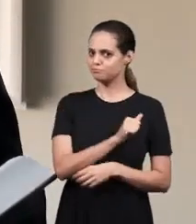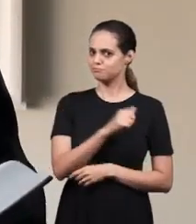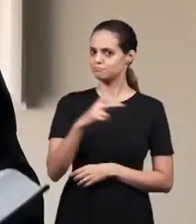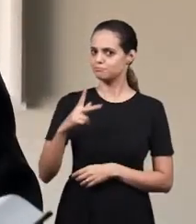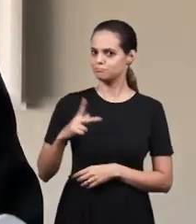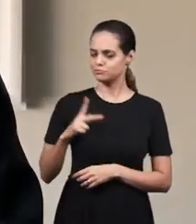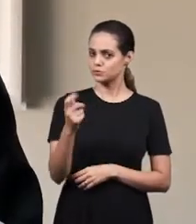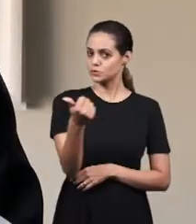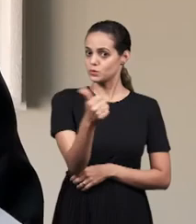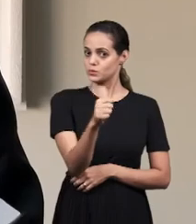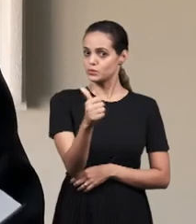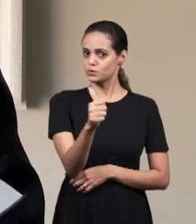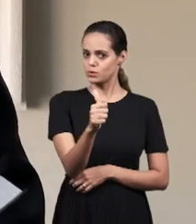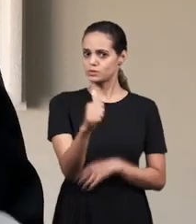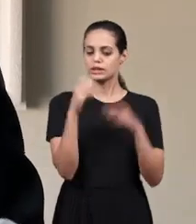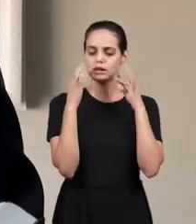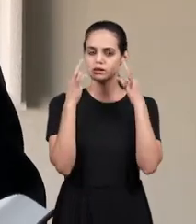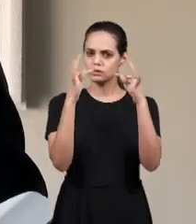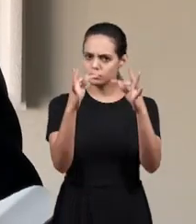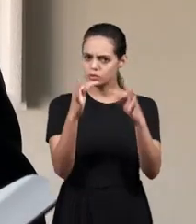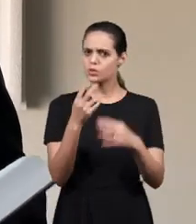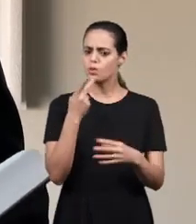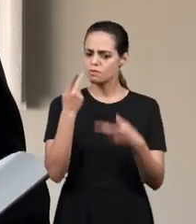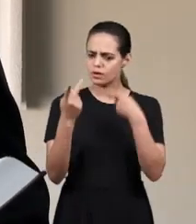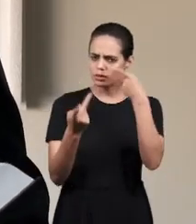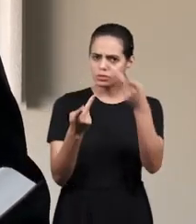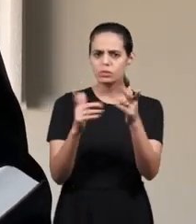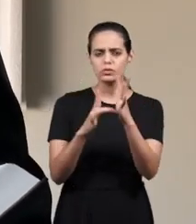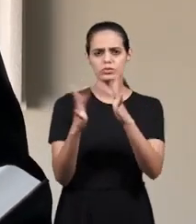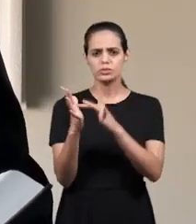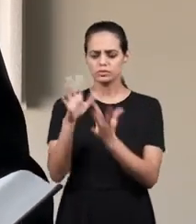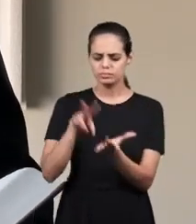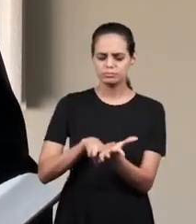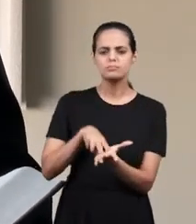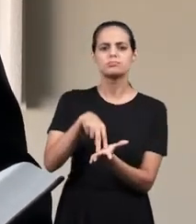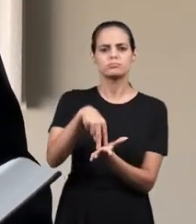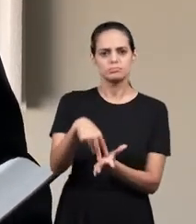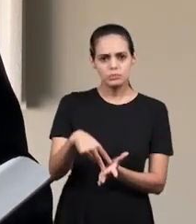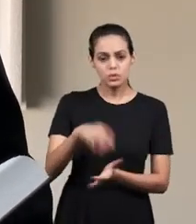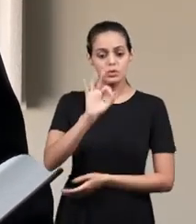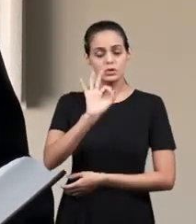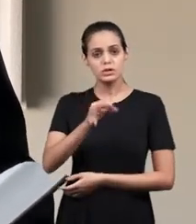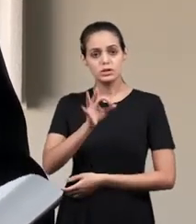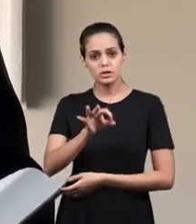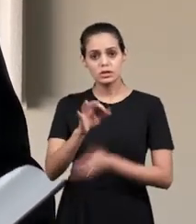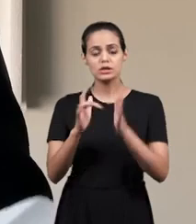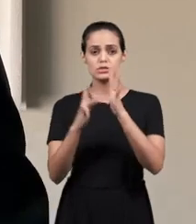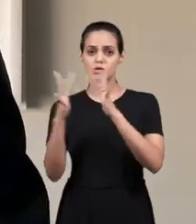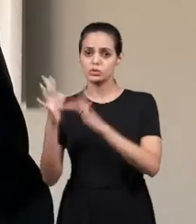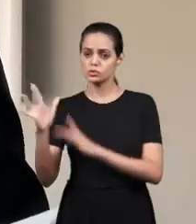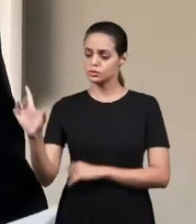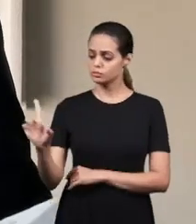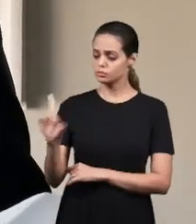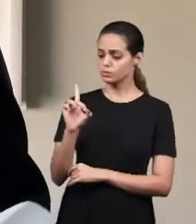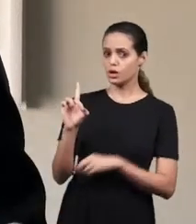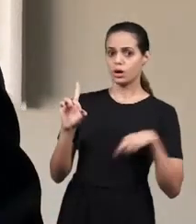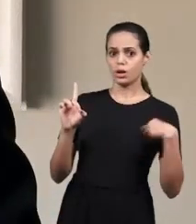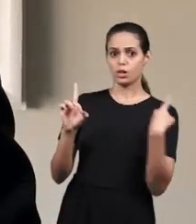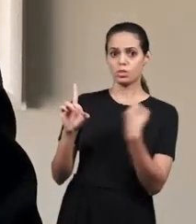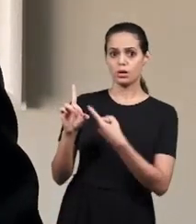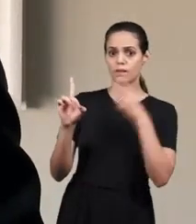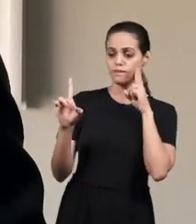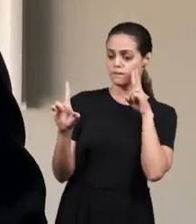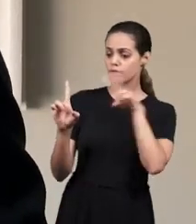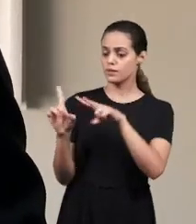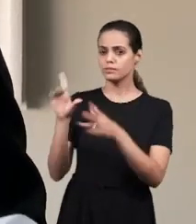gave testimony that the Lord Jesus had resurrected and appeared before them. And they heard at the same moment